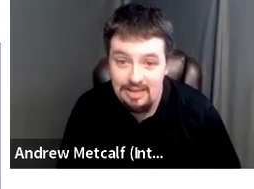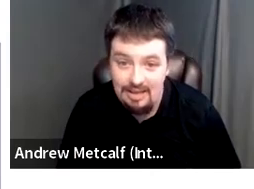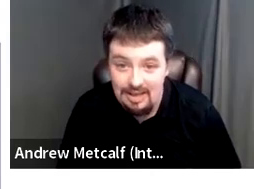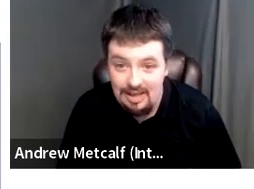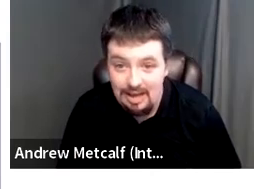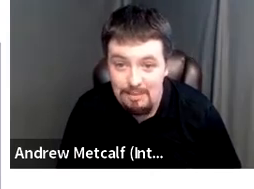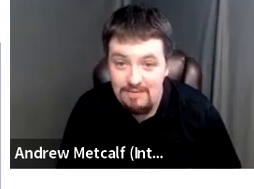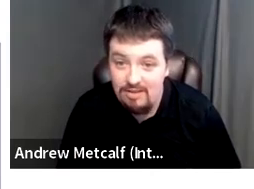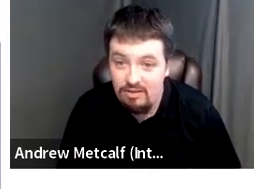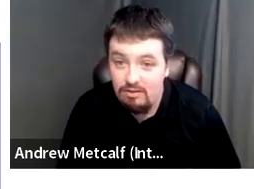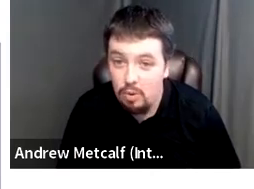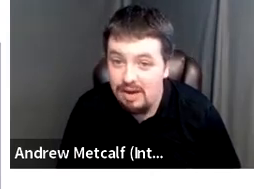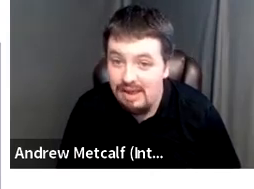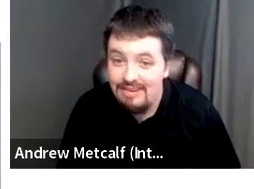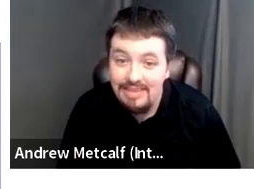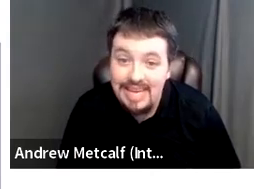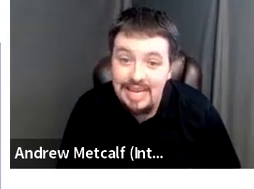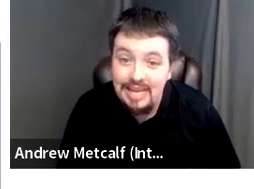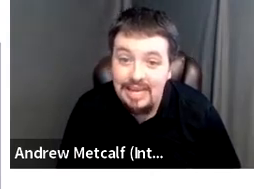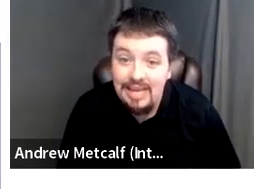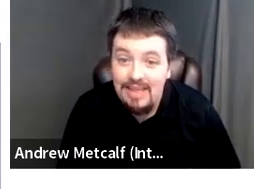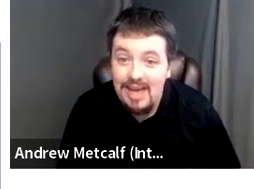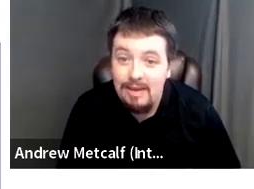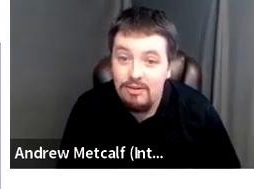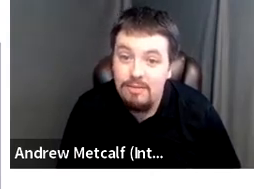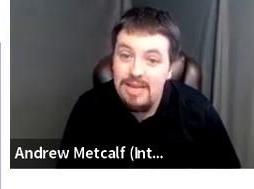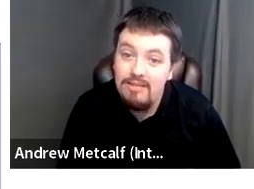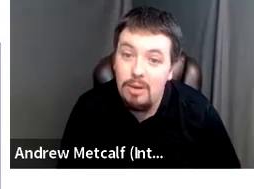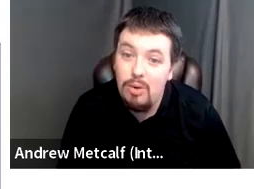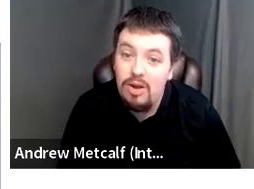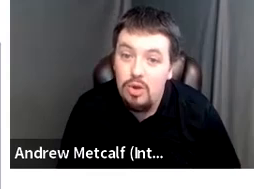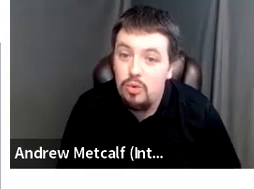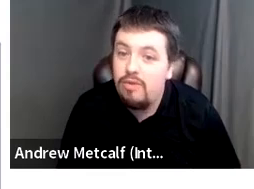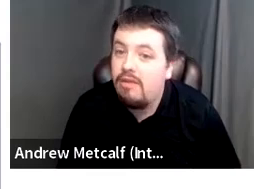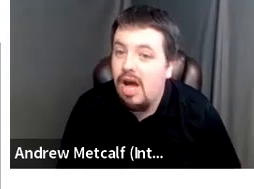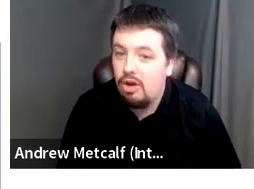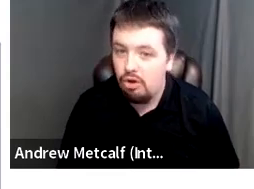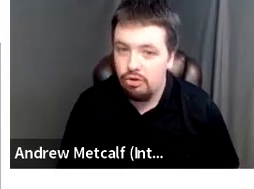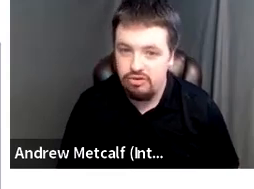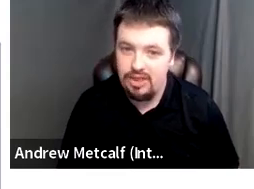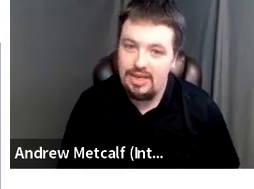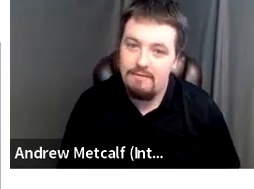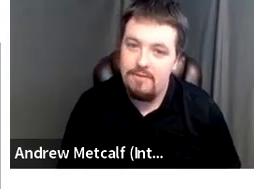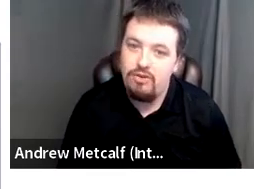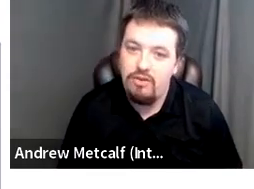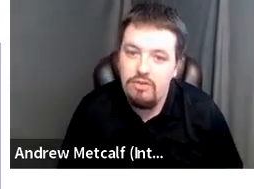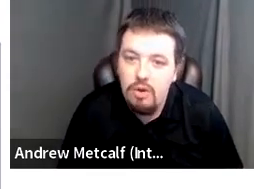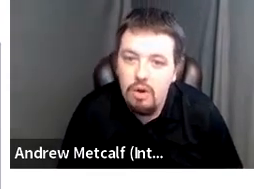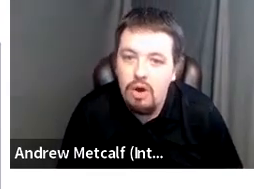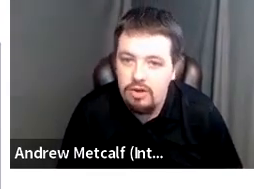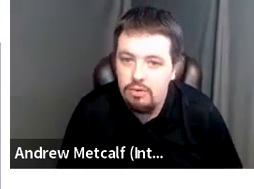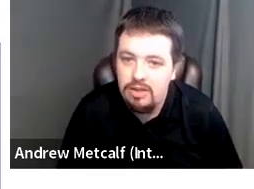D. If it's a lowercase d, that just means someone who's not culturally deaf. They're